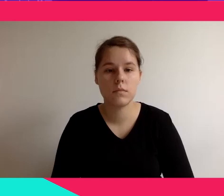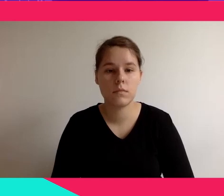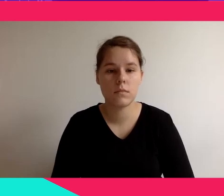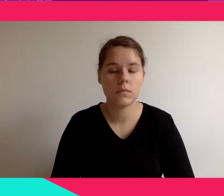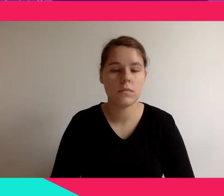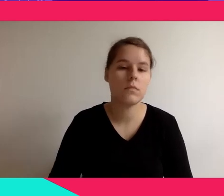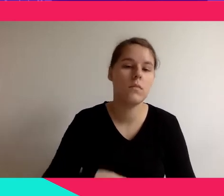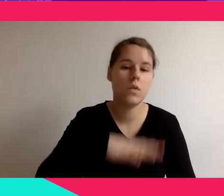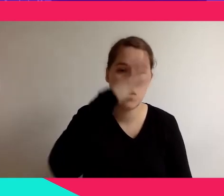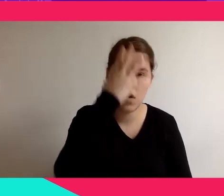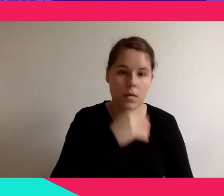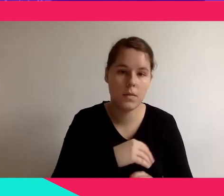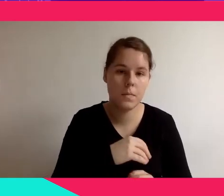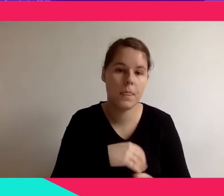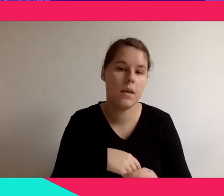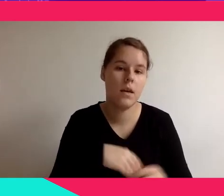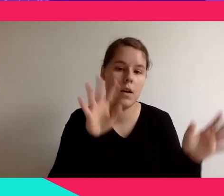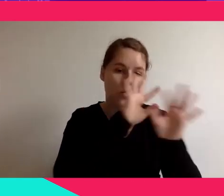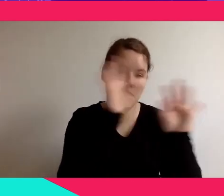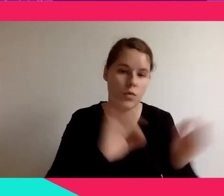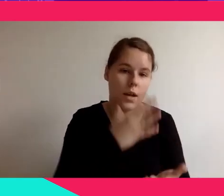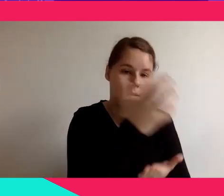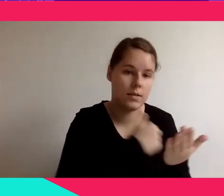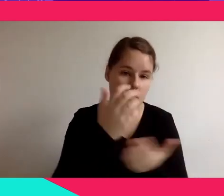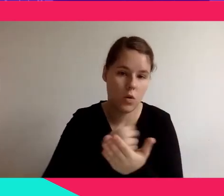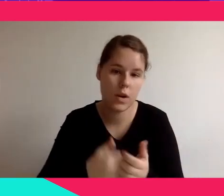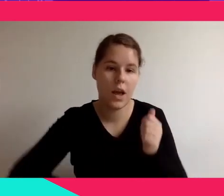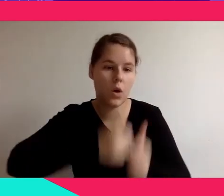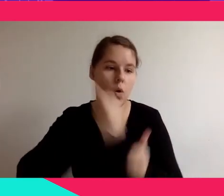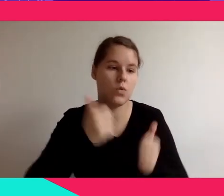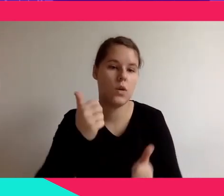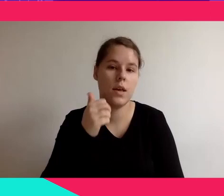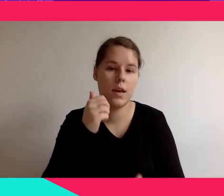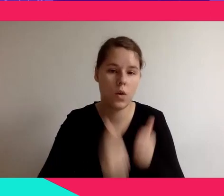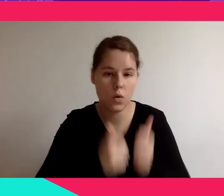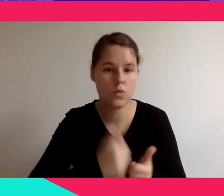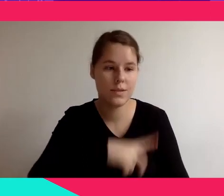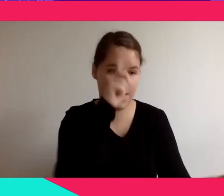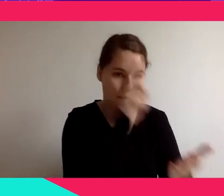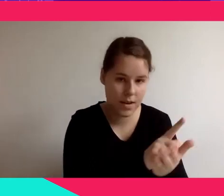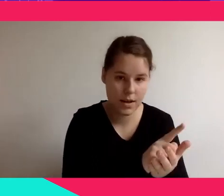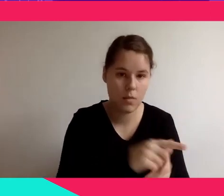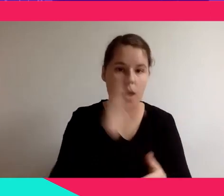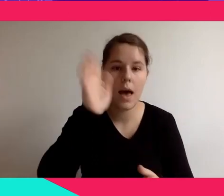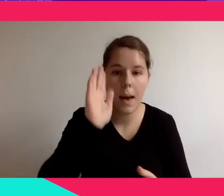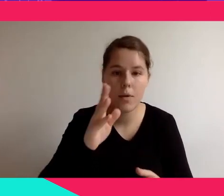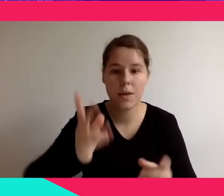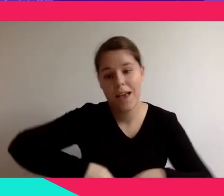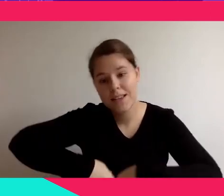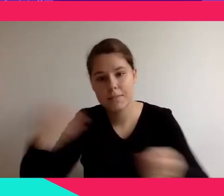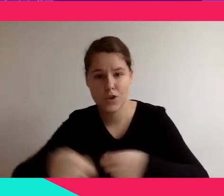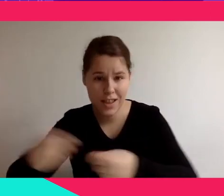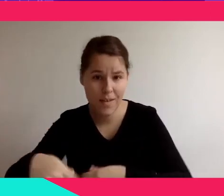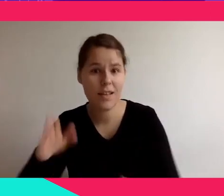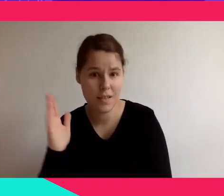us. And here you see them. And we sold them in the museum shop. And then we had, at